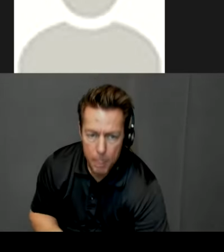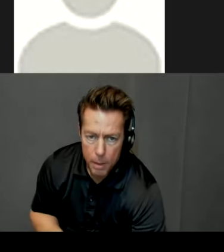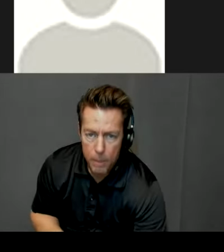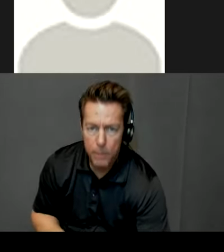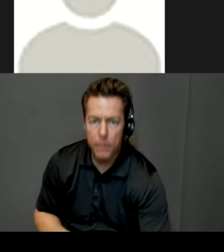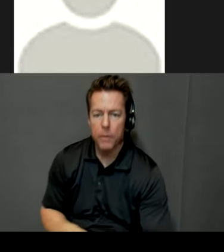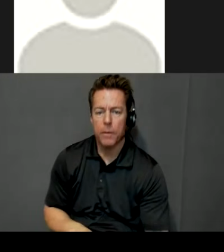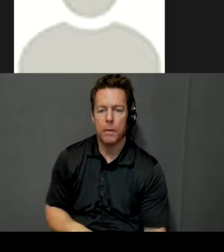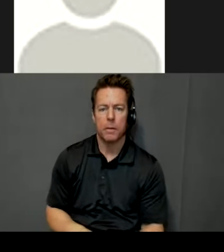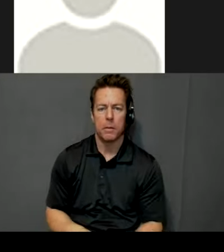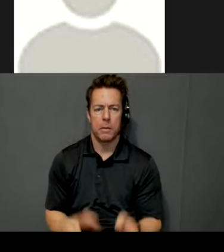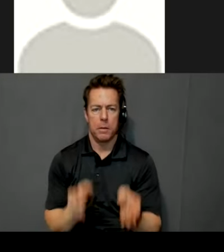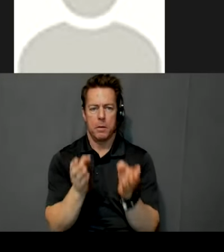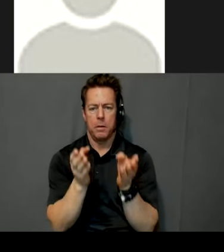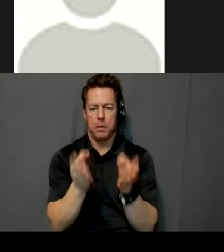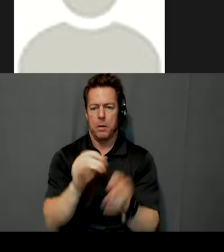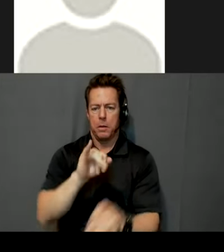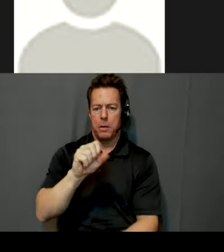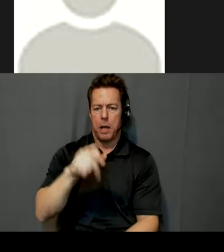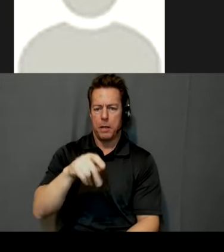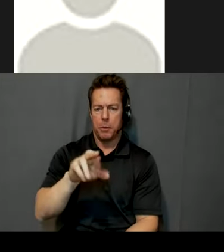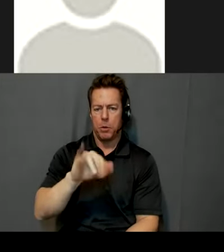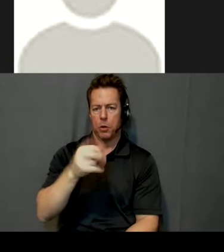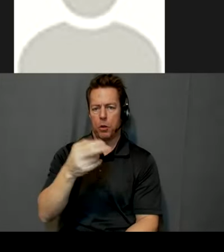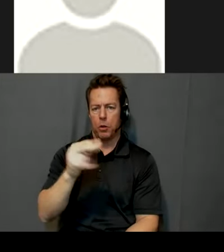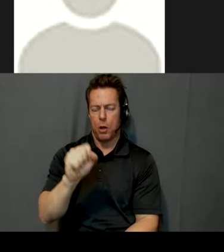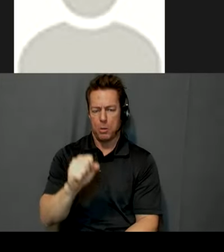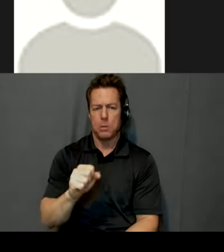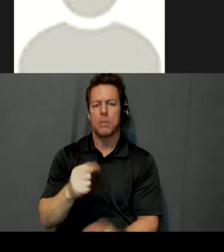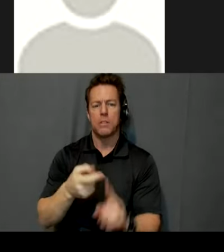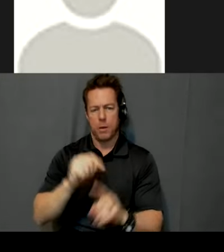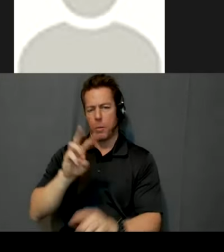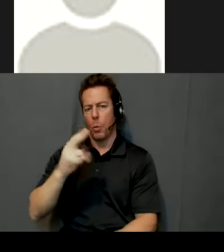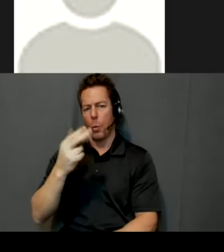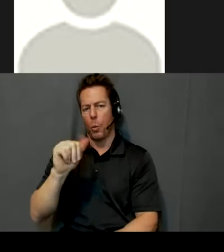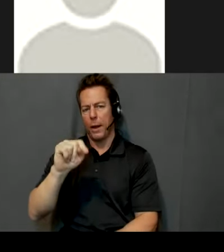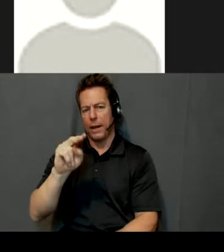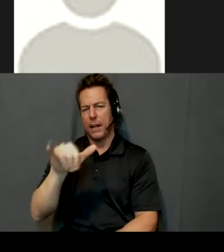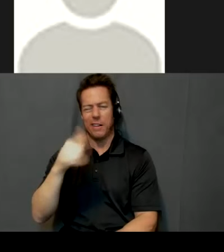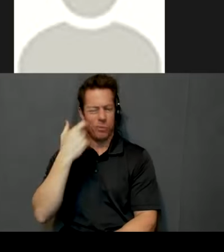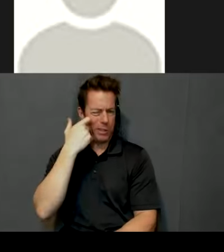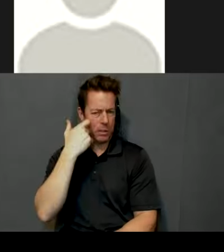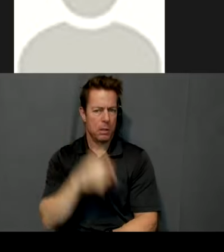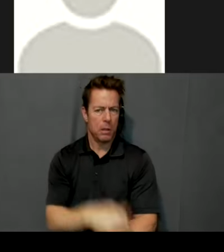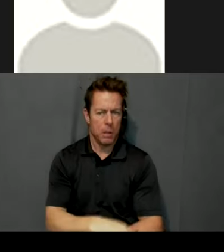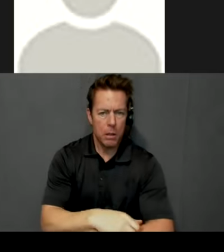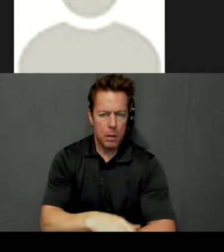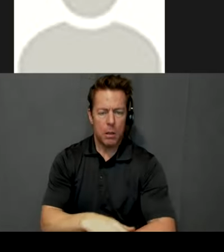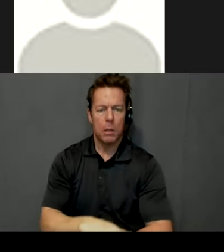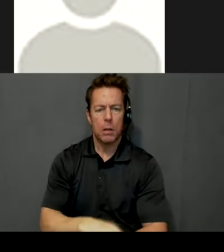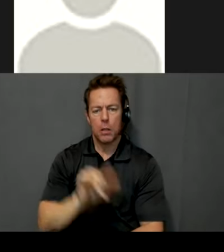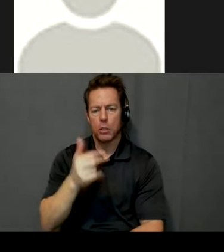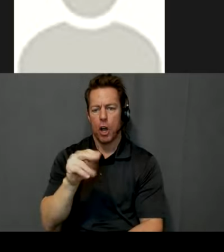Here's two pieces by Jasper Johns. These were also taken at the Whitney just recently. I've been looking at Johns for over